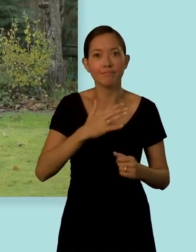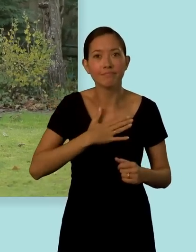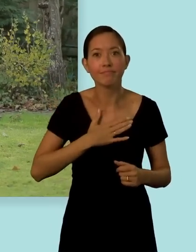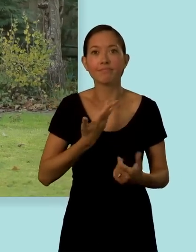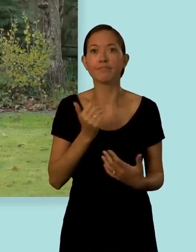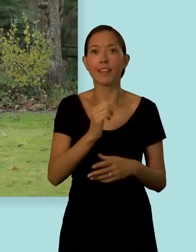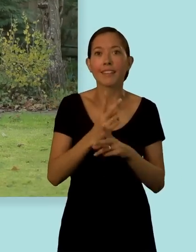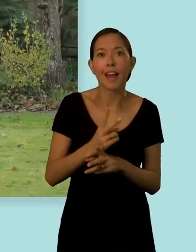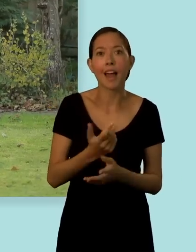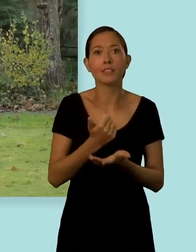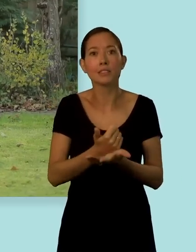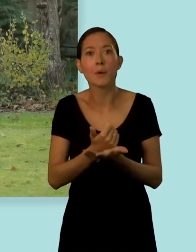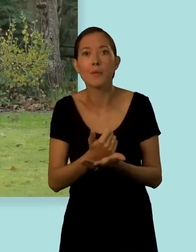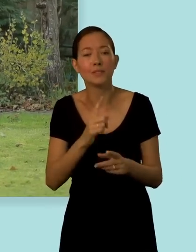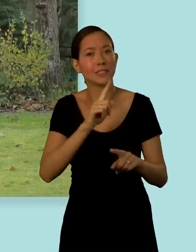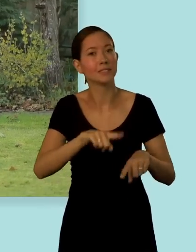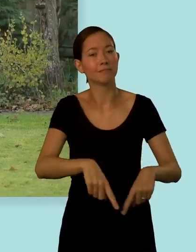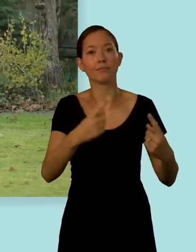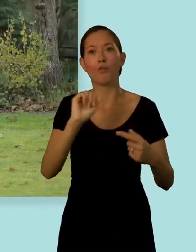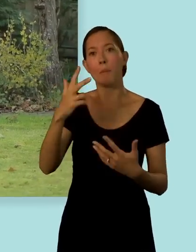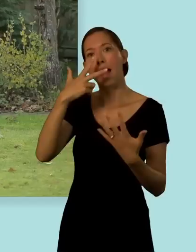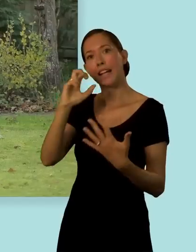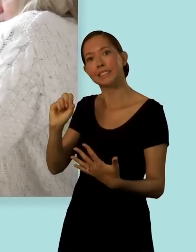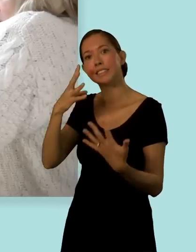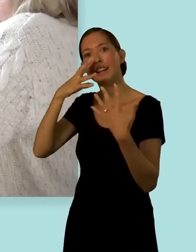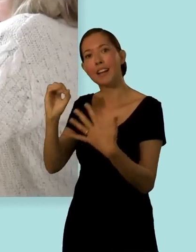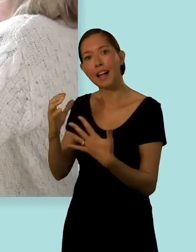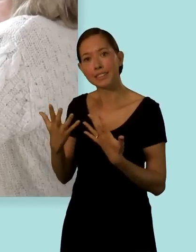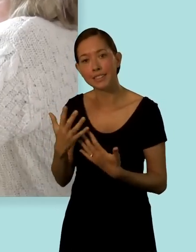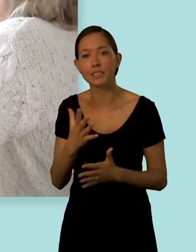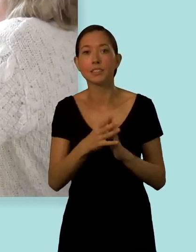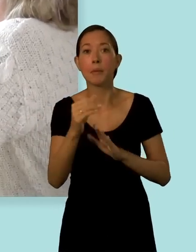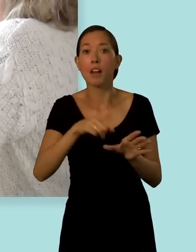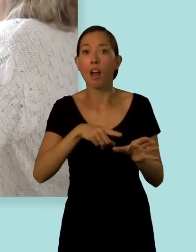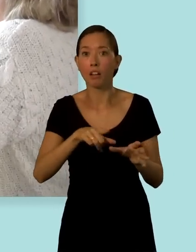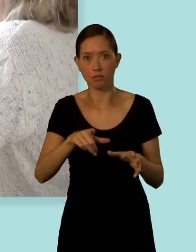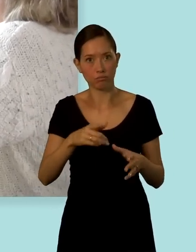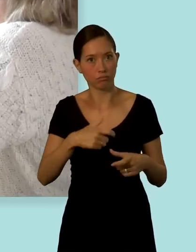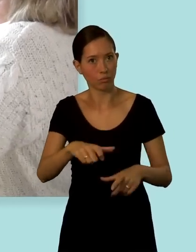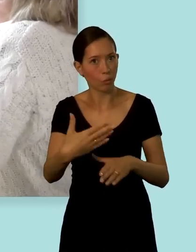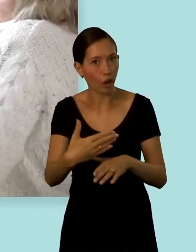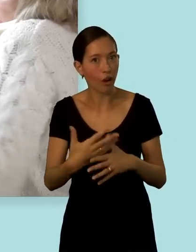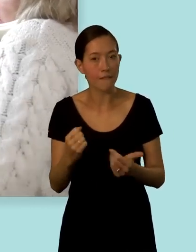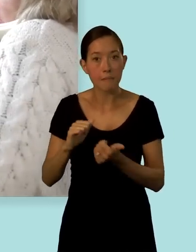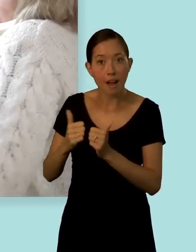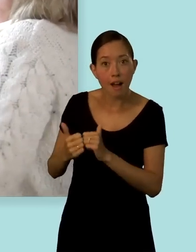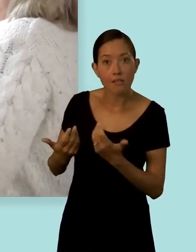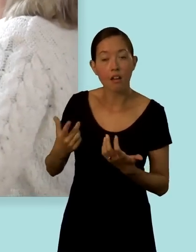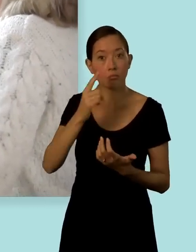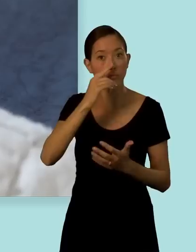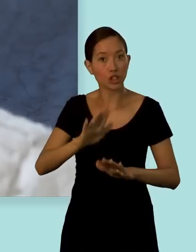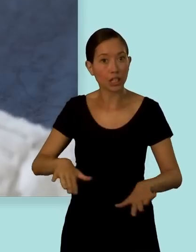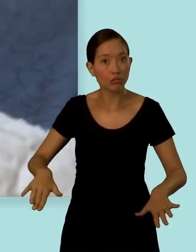from someone diagnosed in their 80s or 90s. For example, younger people are more likely to be working or have a partner who